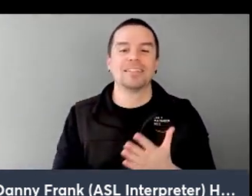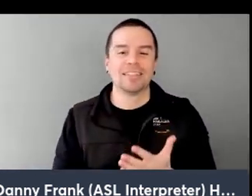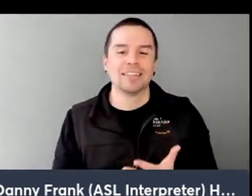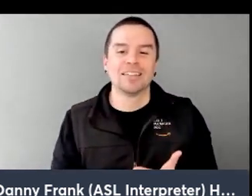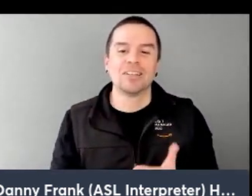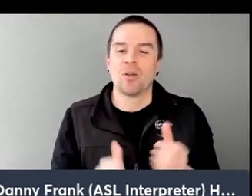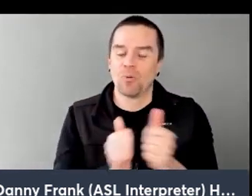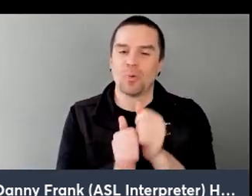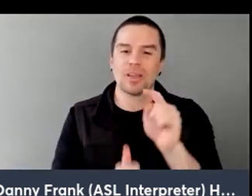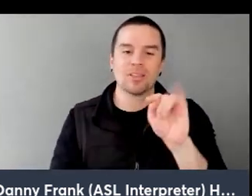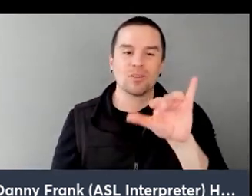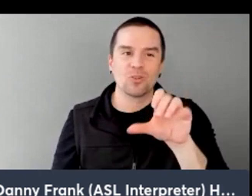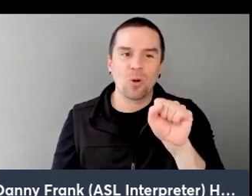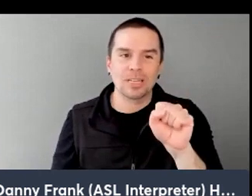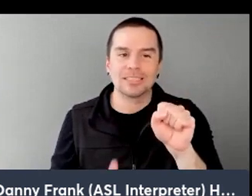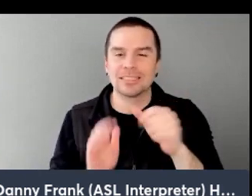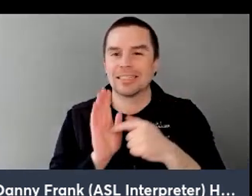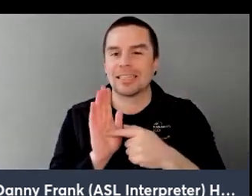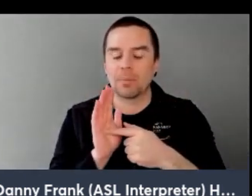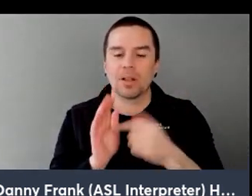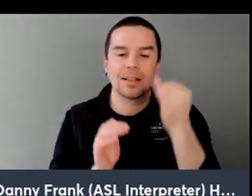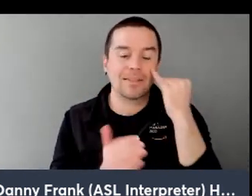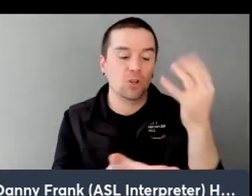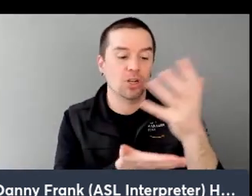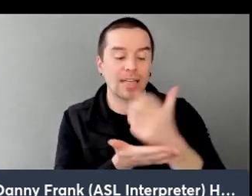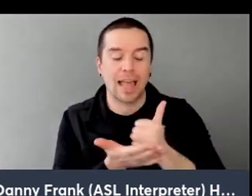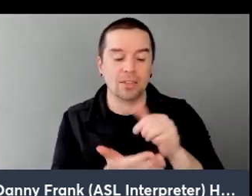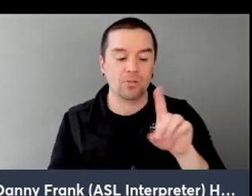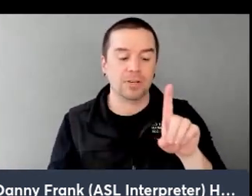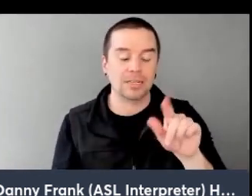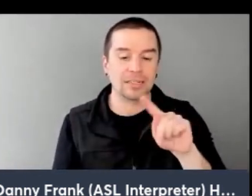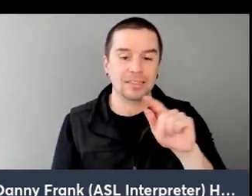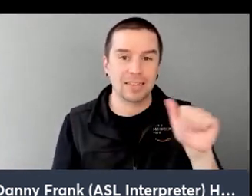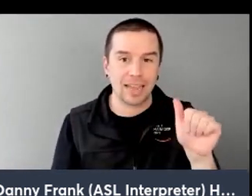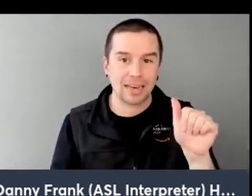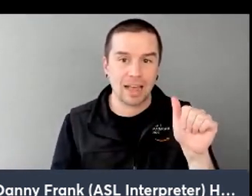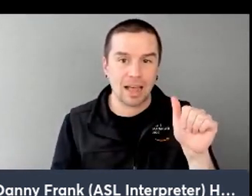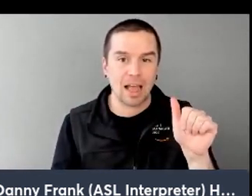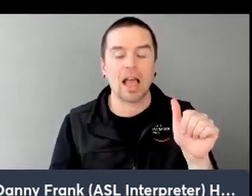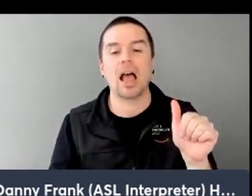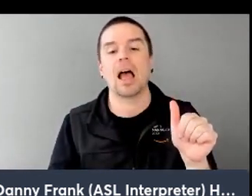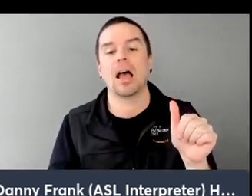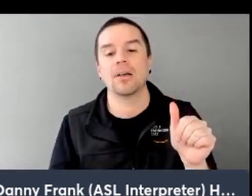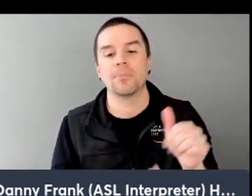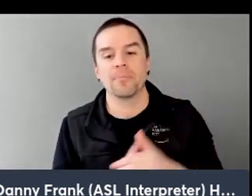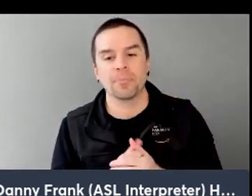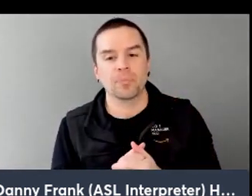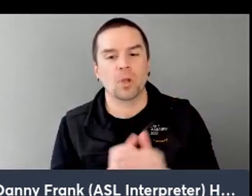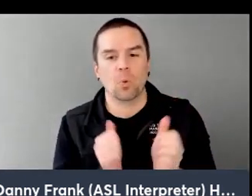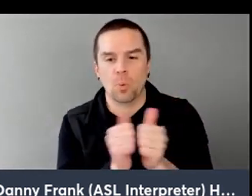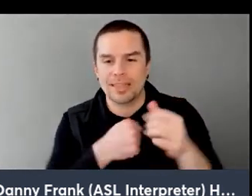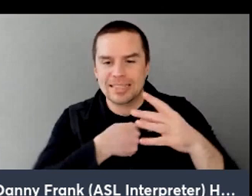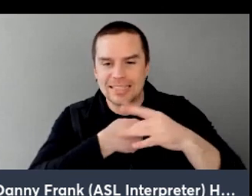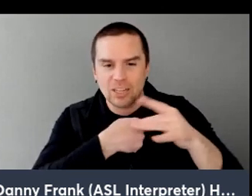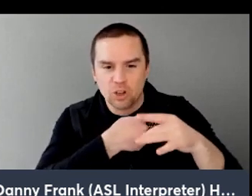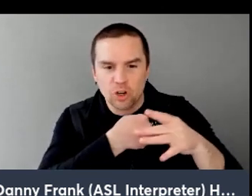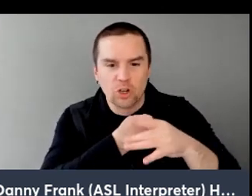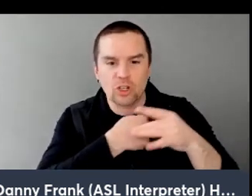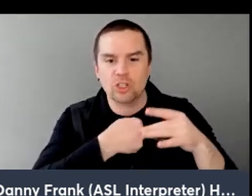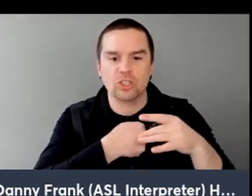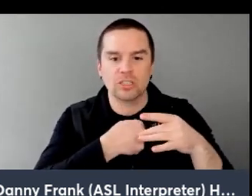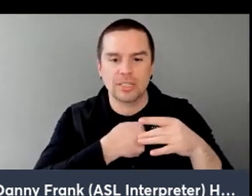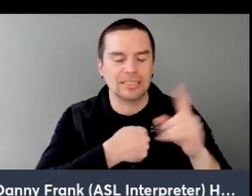Even if you are gathering data with like stickers or something like that to mark the pose of the object, you are actually